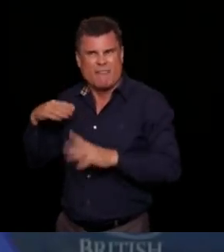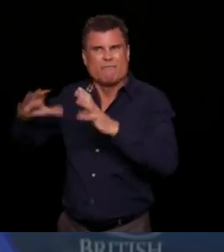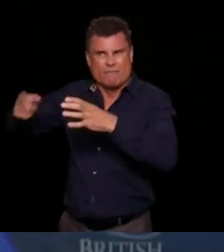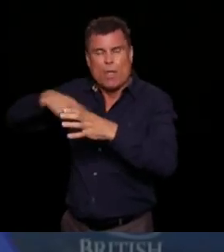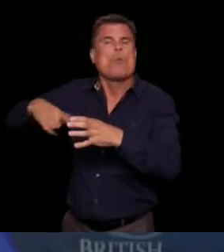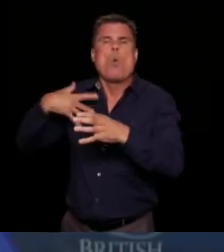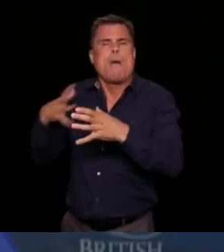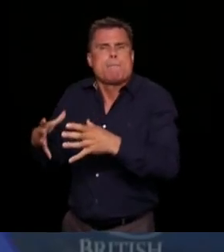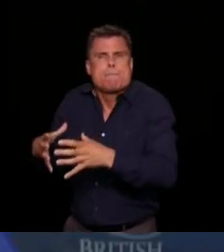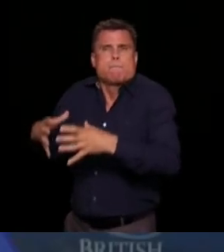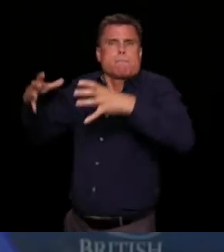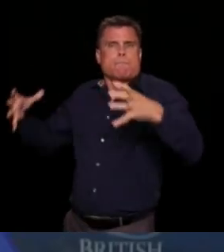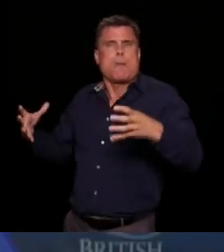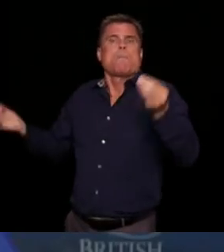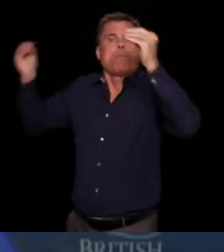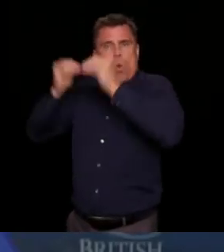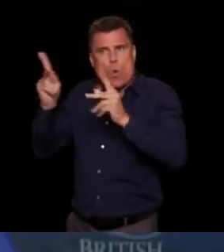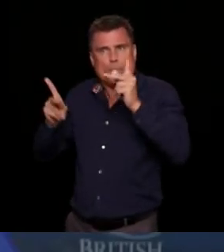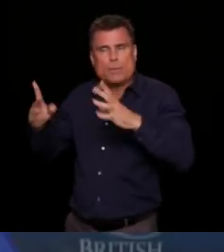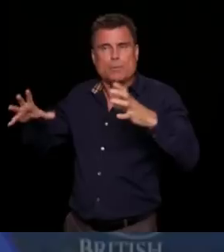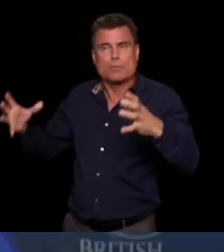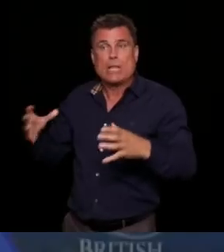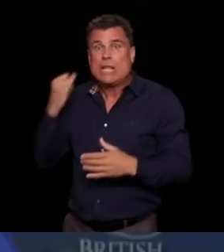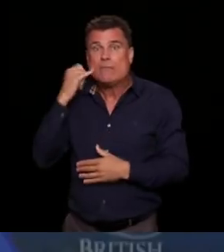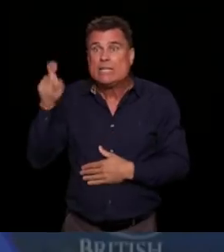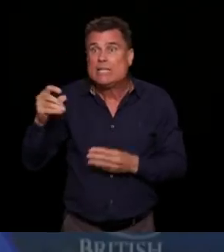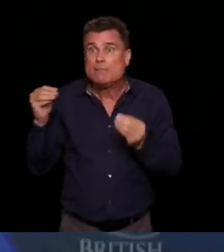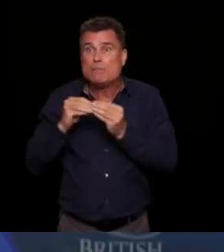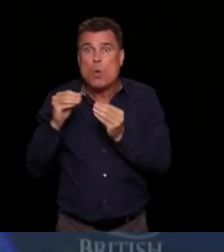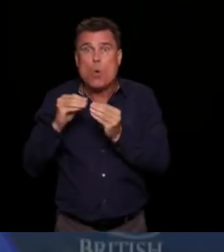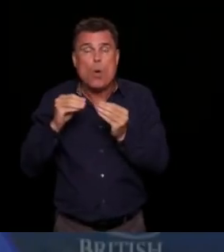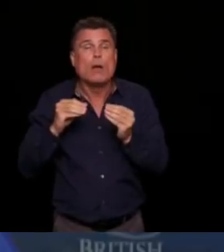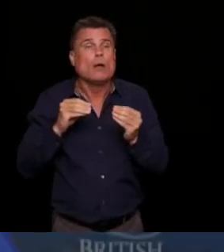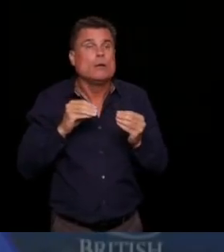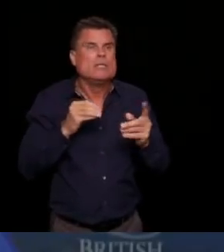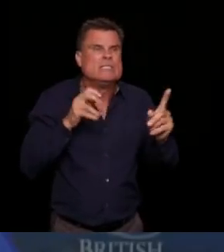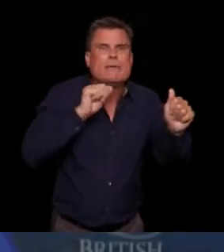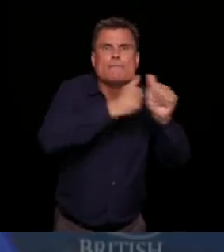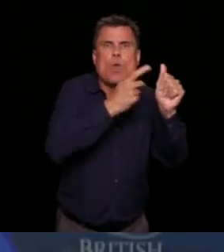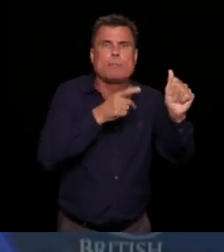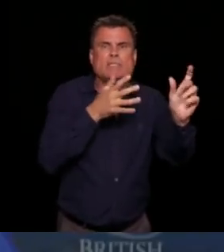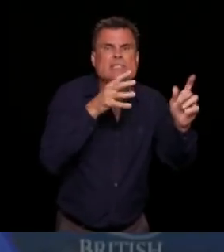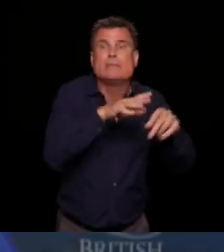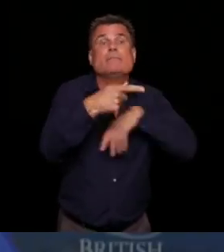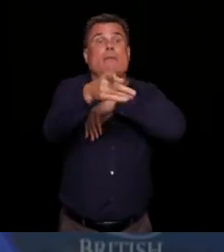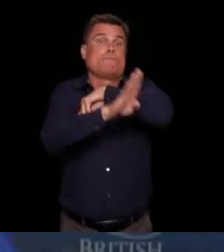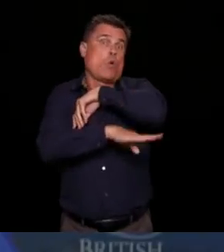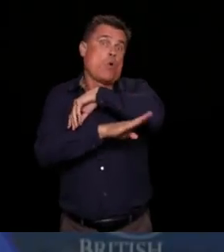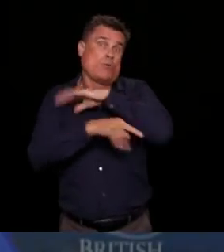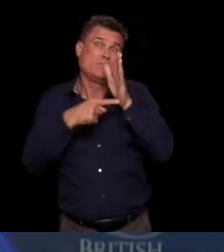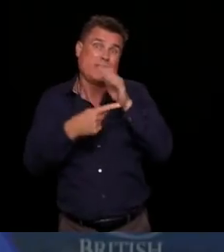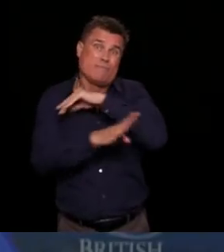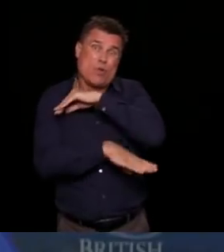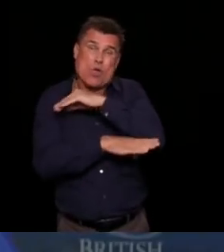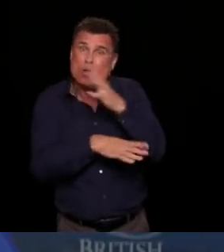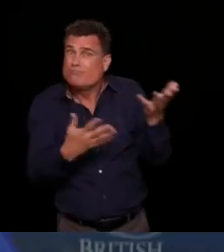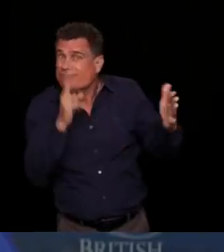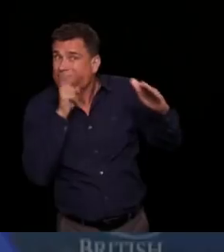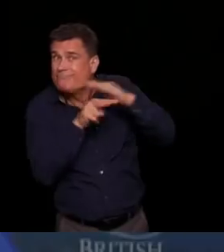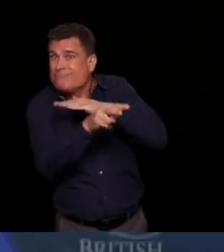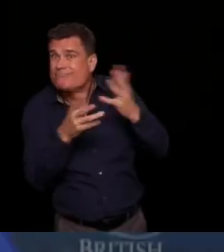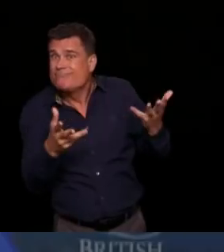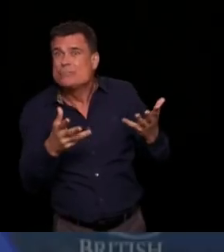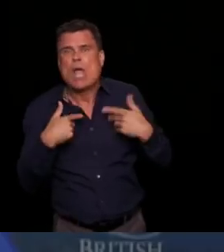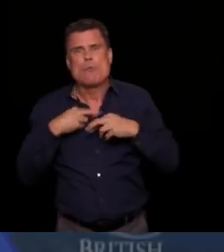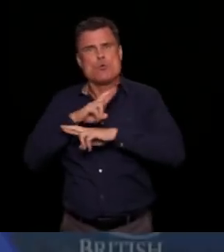our capacity. So should the need for more contact tracing increase in the fall, we are able to respond to that with staff that